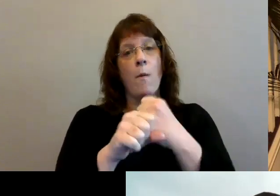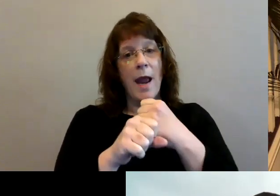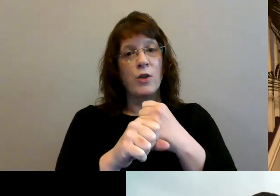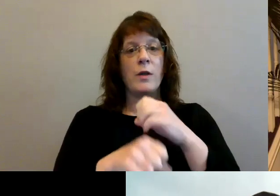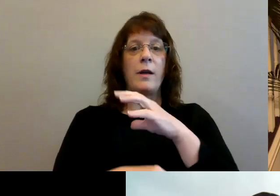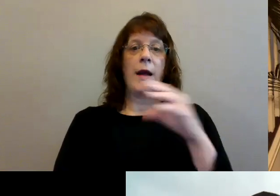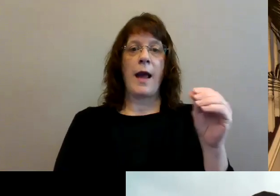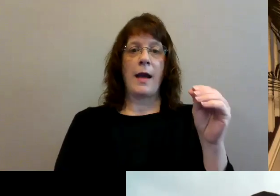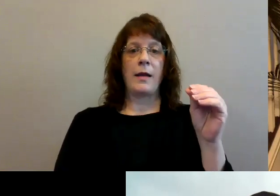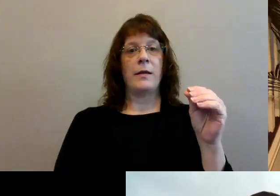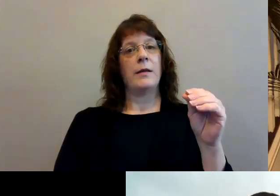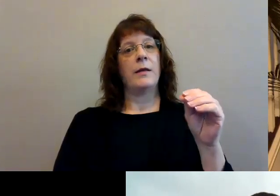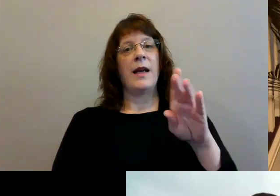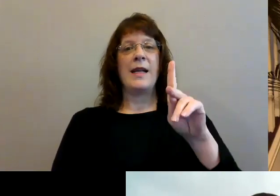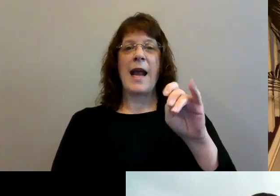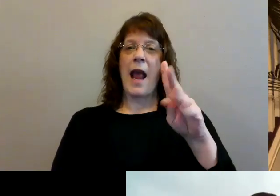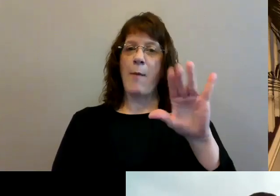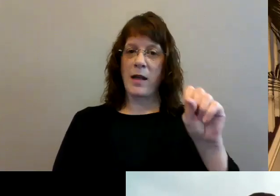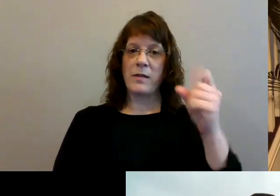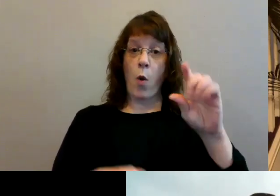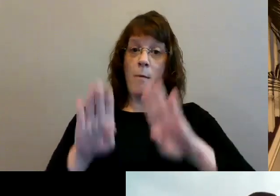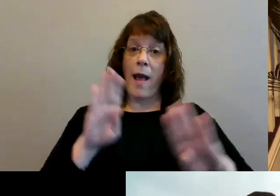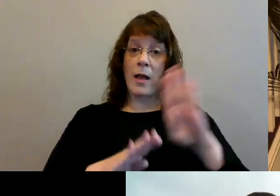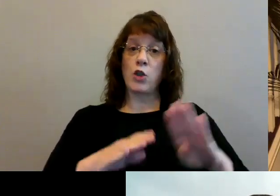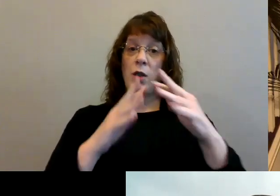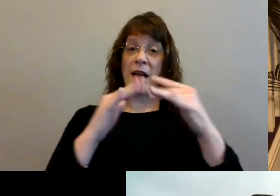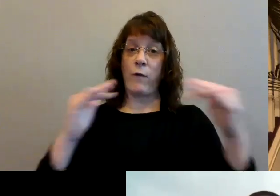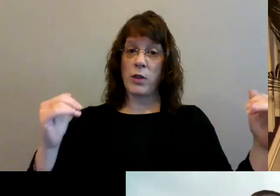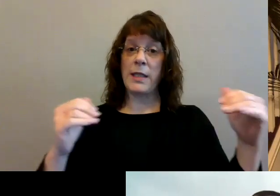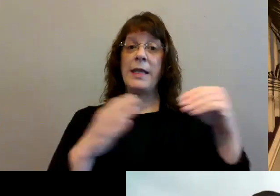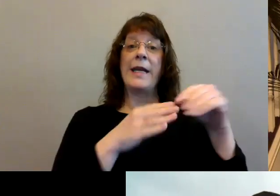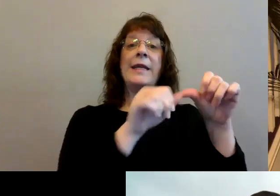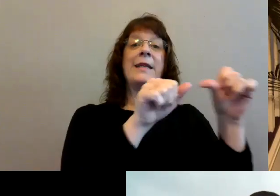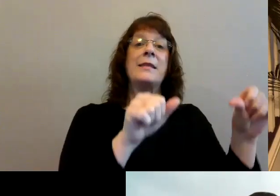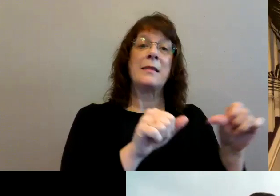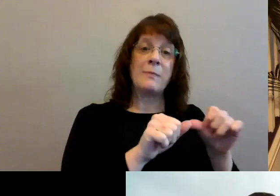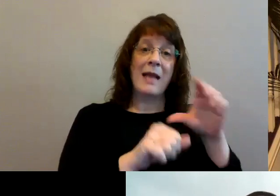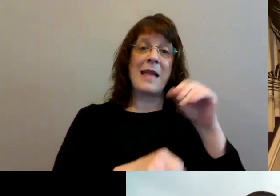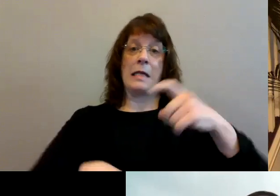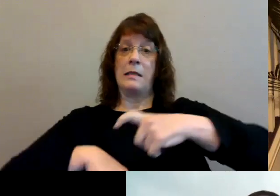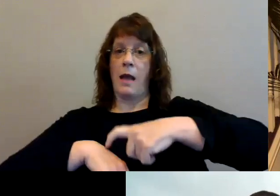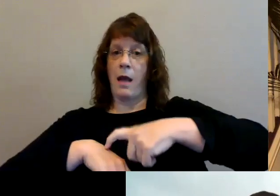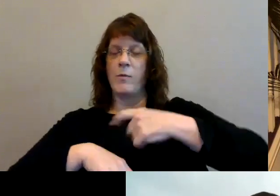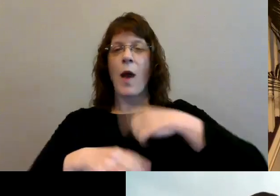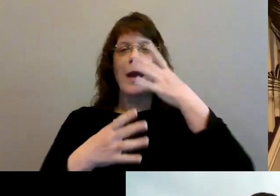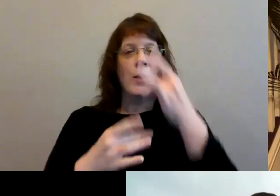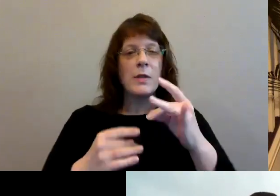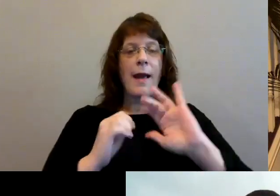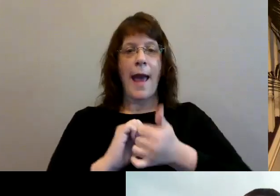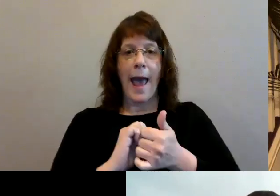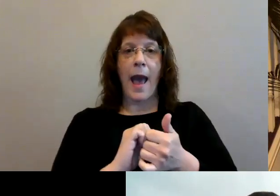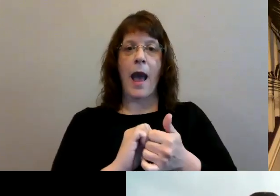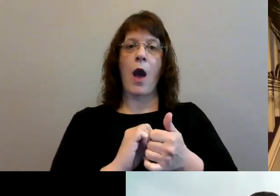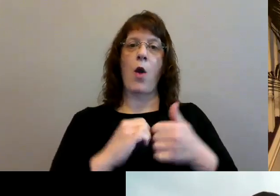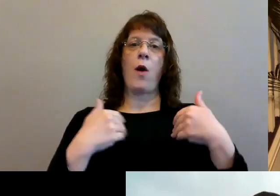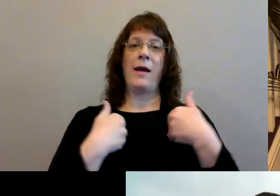dynamics of biological diversity in space and time. So I'm interested in how species show